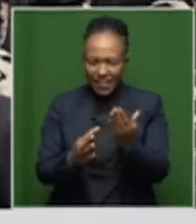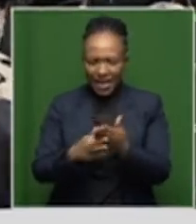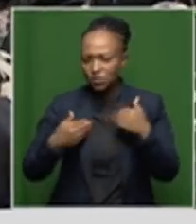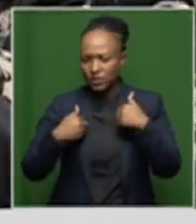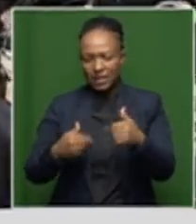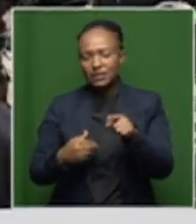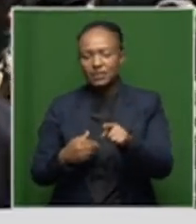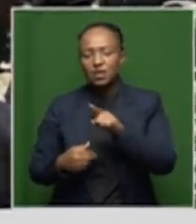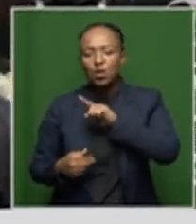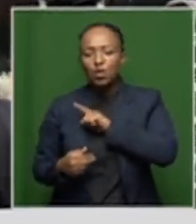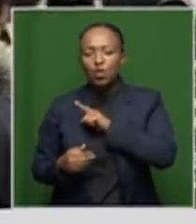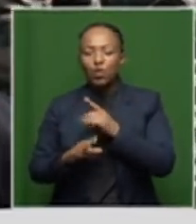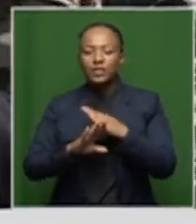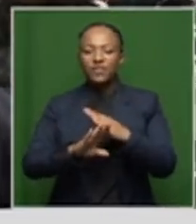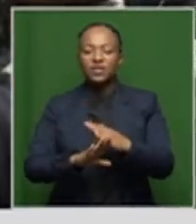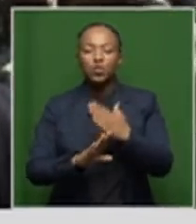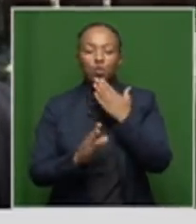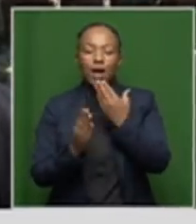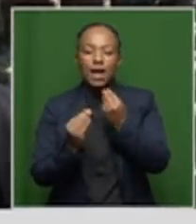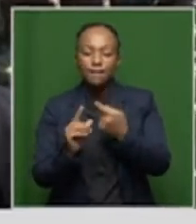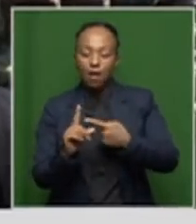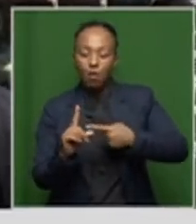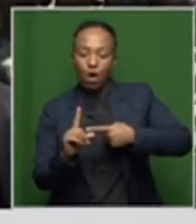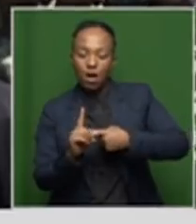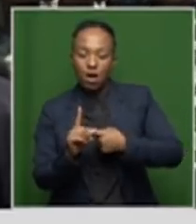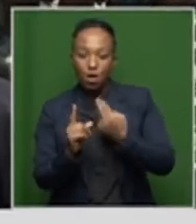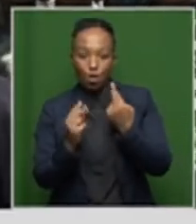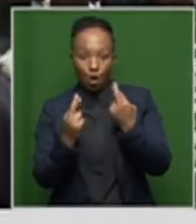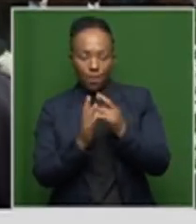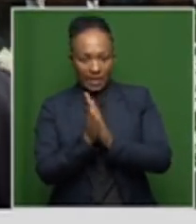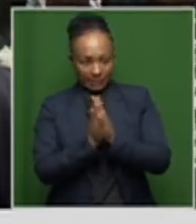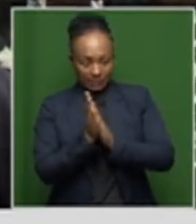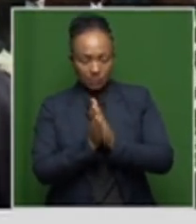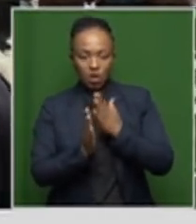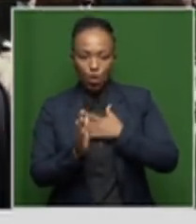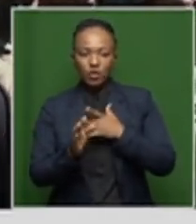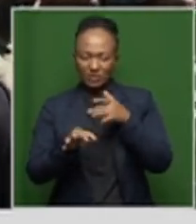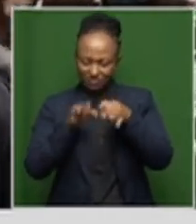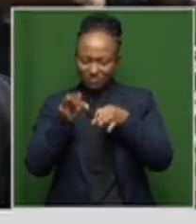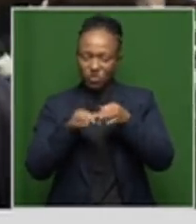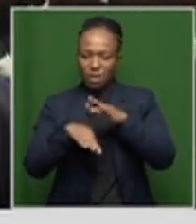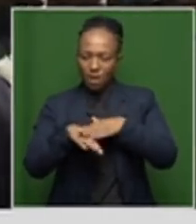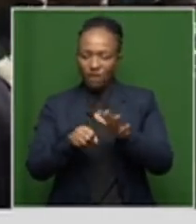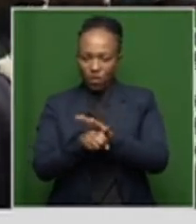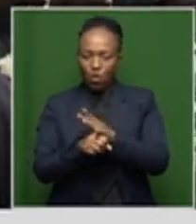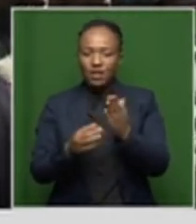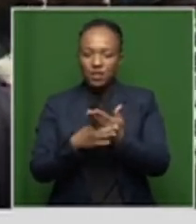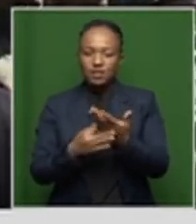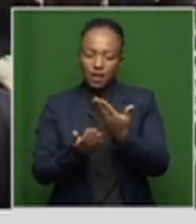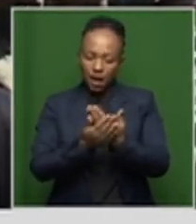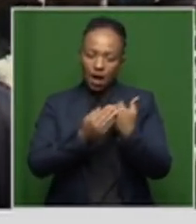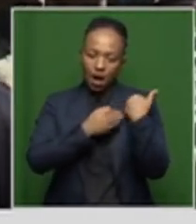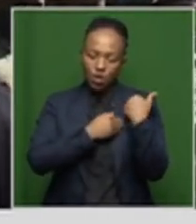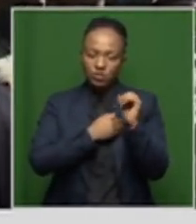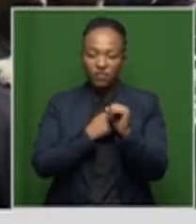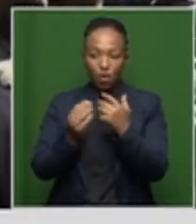that the defense, particularly accused number 1, is equally eager to get to the merits in order for them to be able to account to